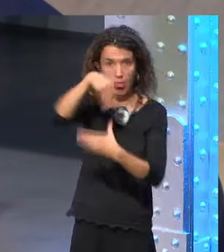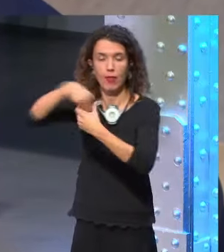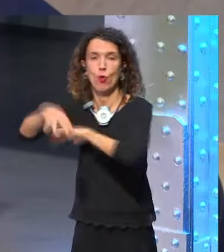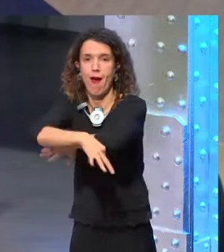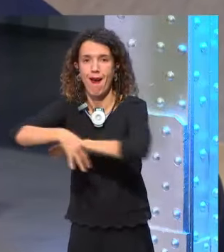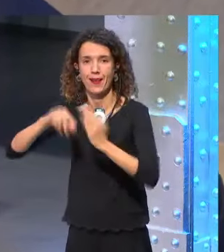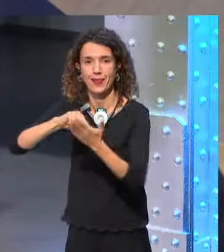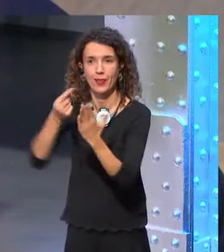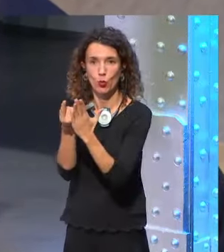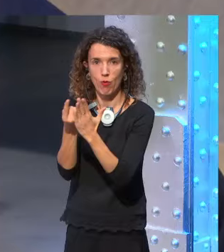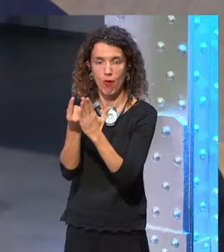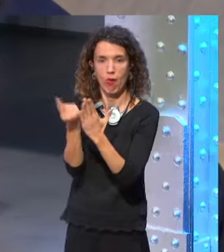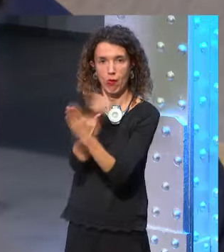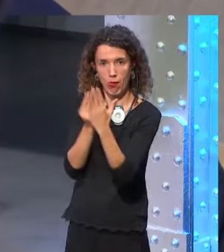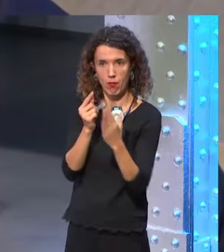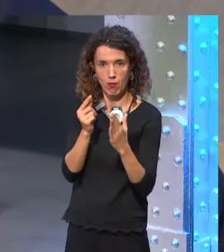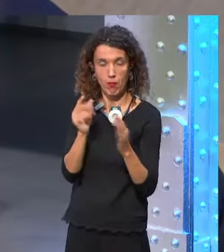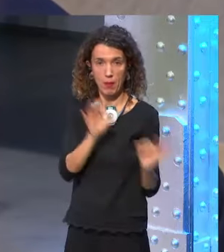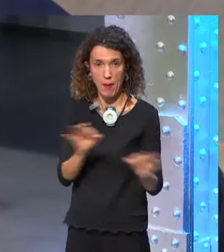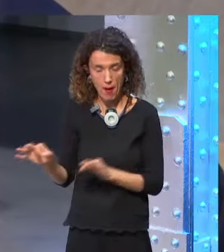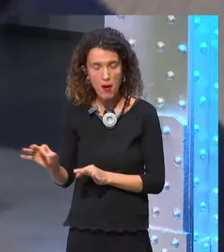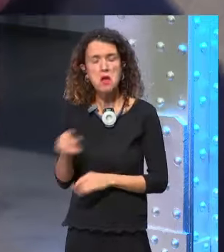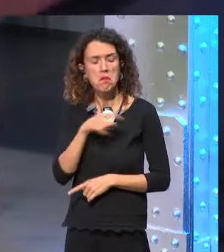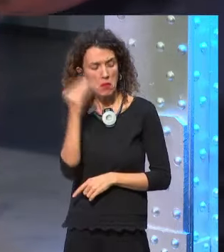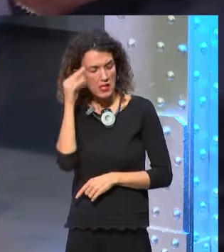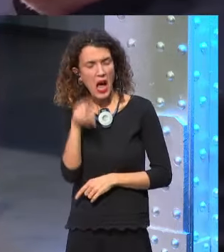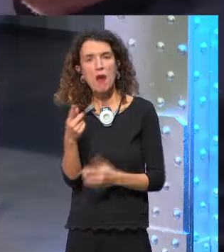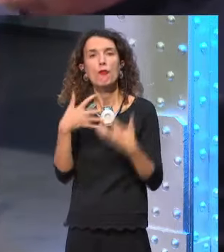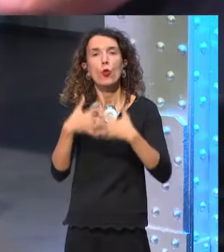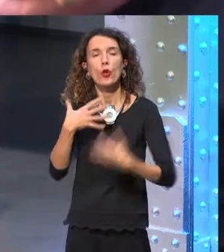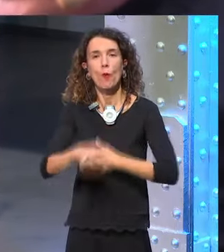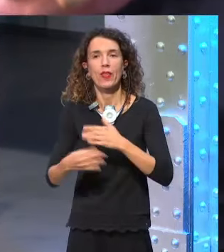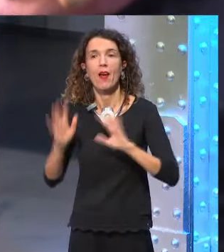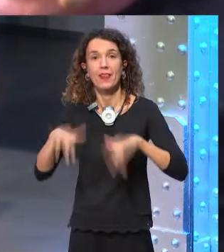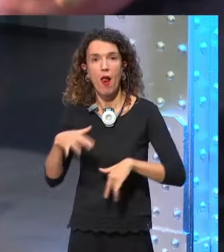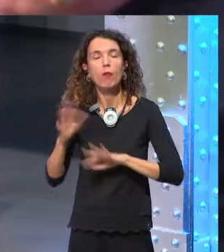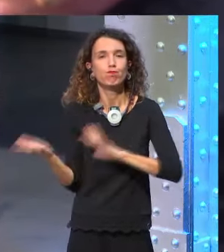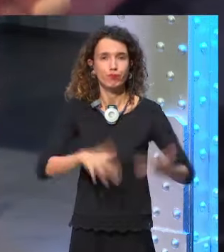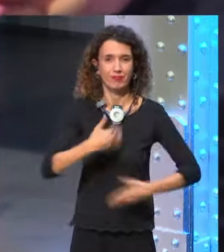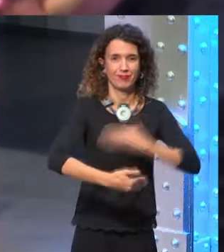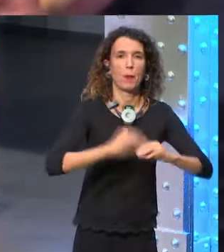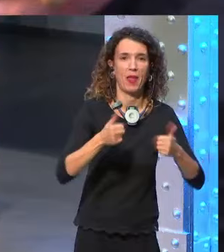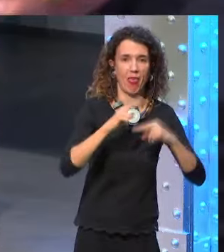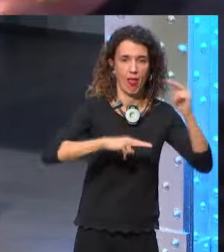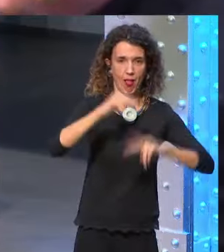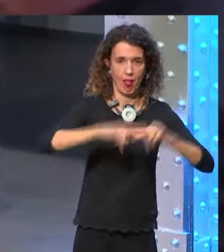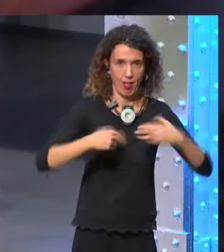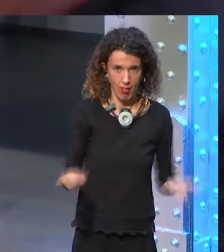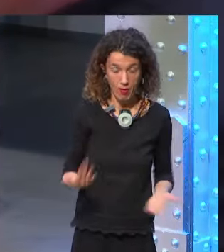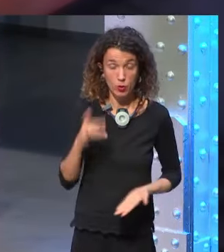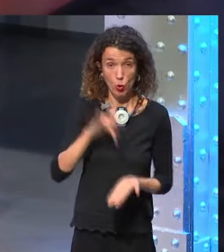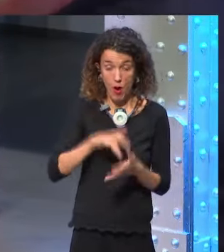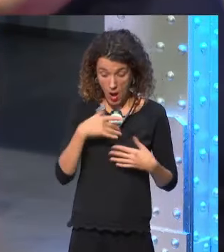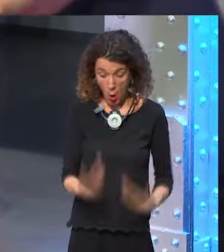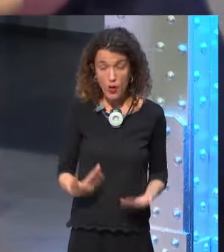I thought it might do, and you execute it. And then the machine does something which you said what it should